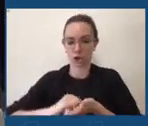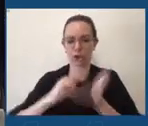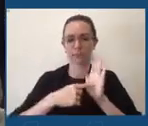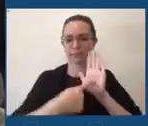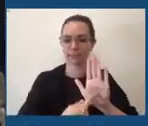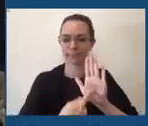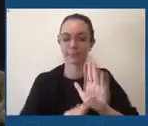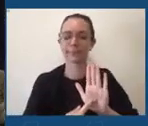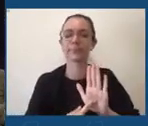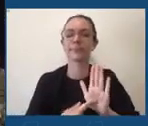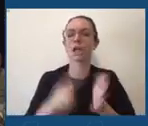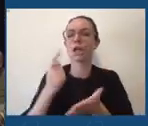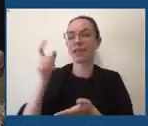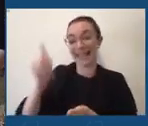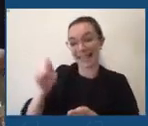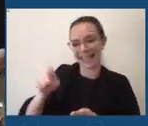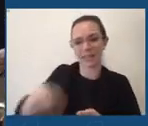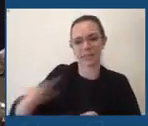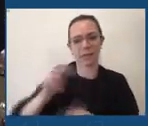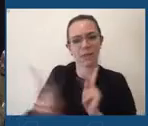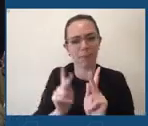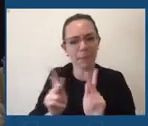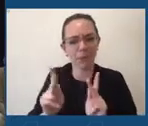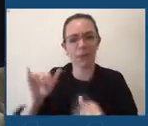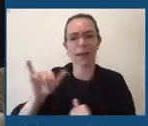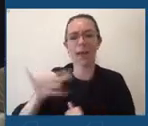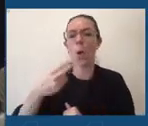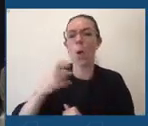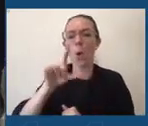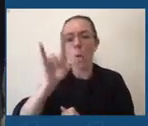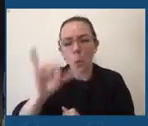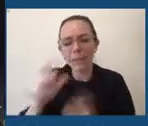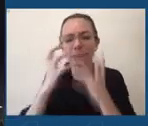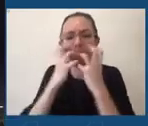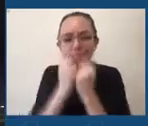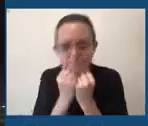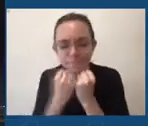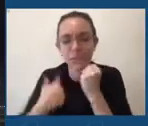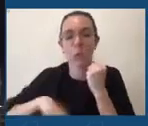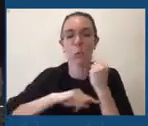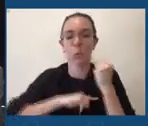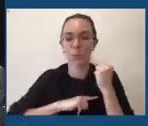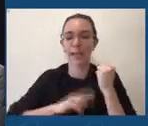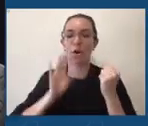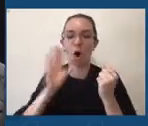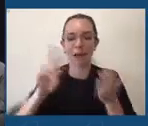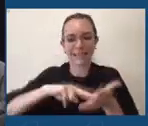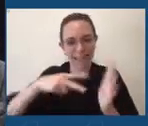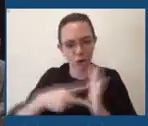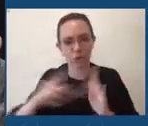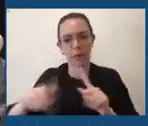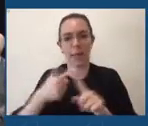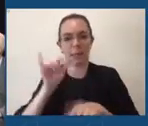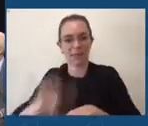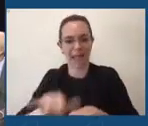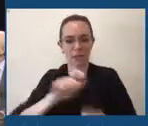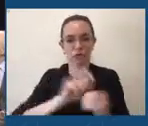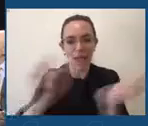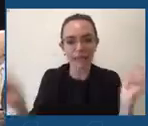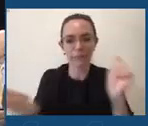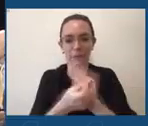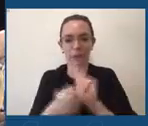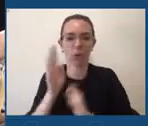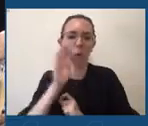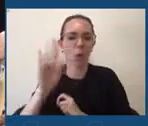needs of the people as holy. When we treat the needs of the people as holy, and we're intentional about that, transformation will always be